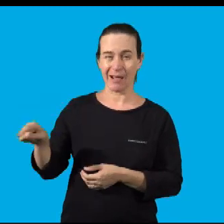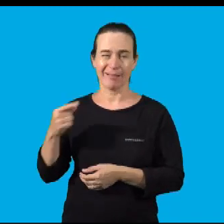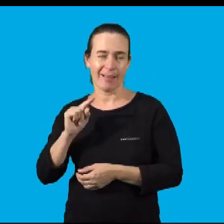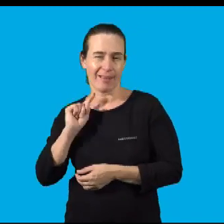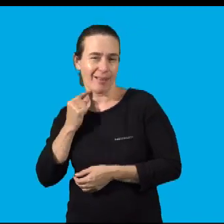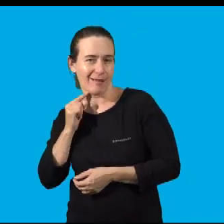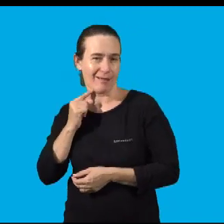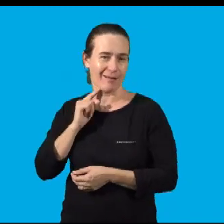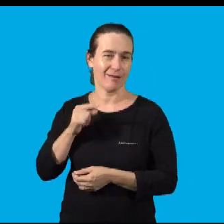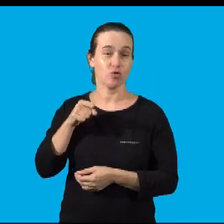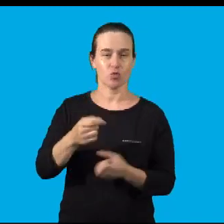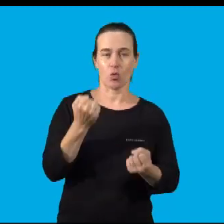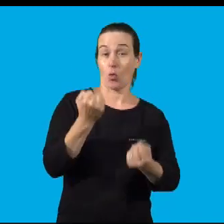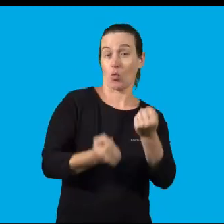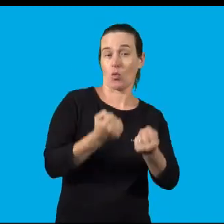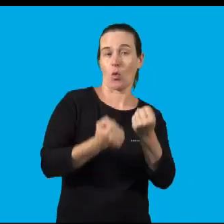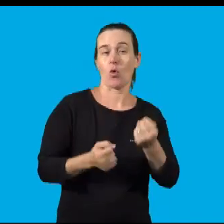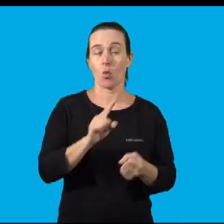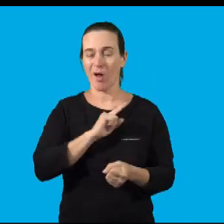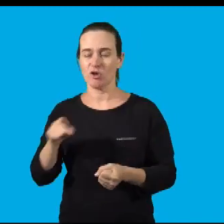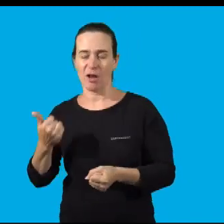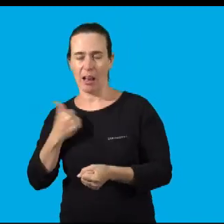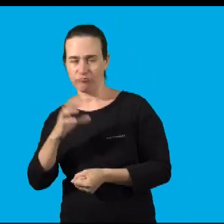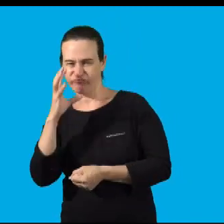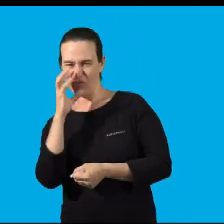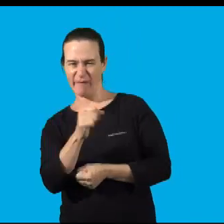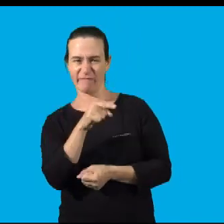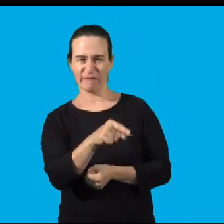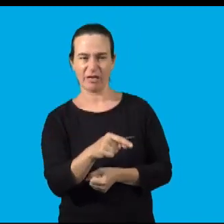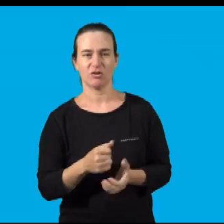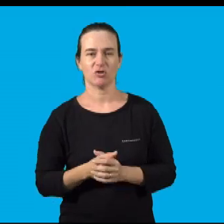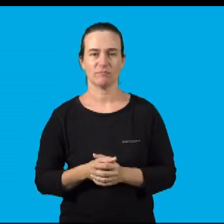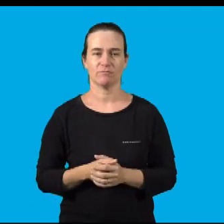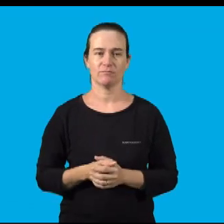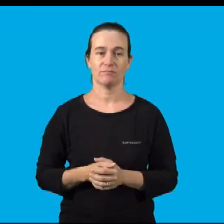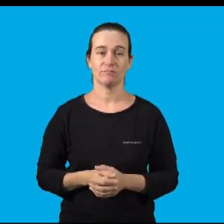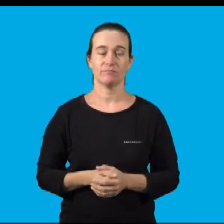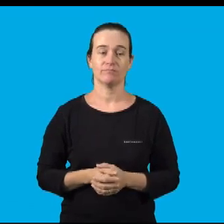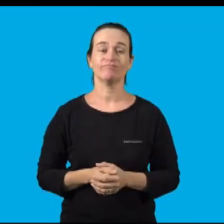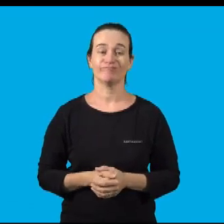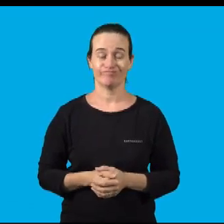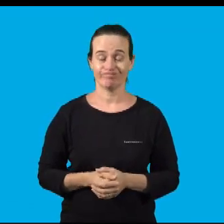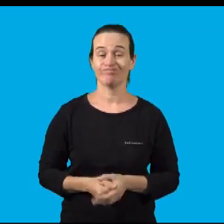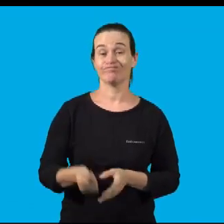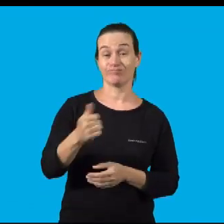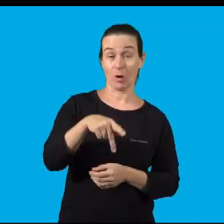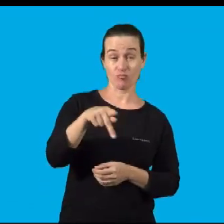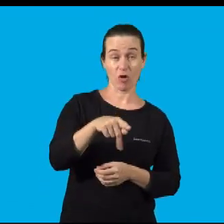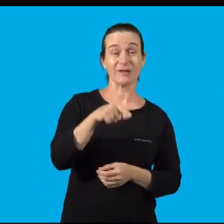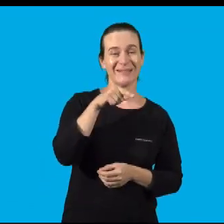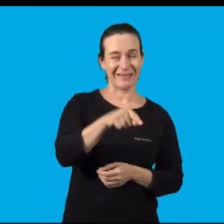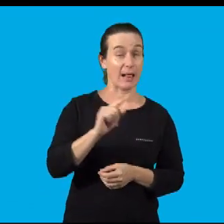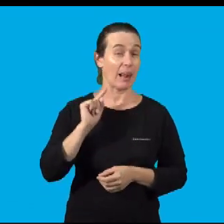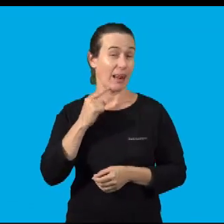body paragraph, of the court to exact personal vengeance. 2, Proctor's initial deceit